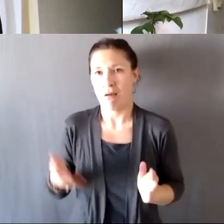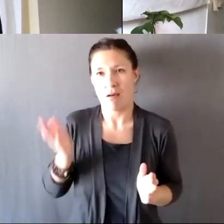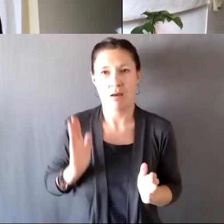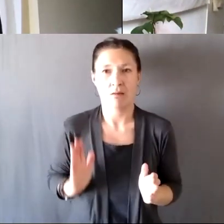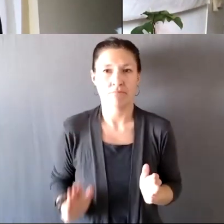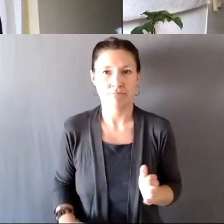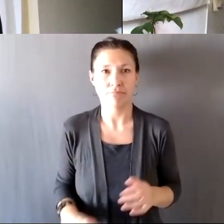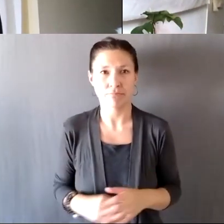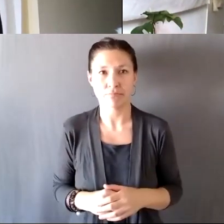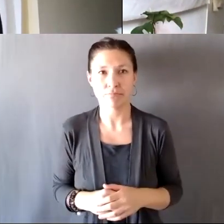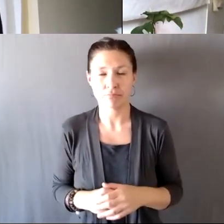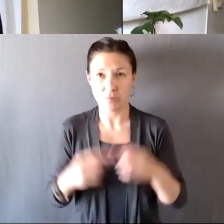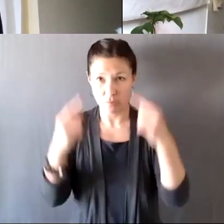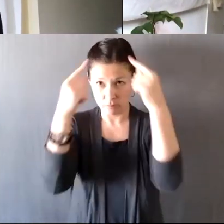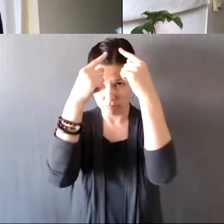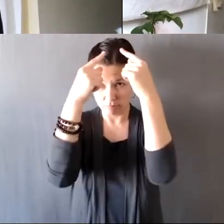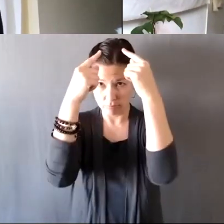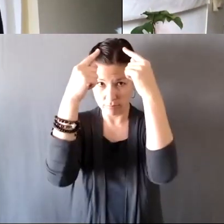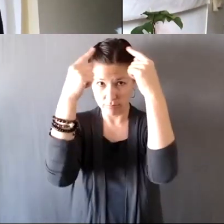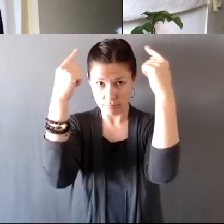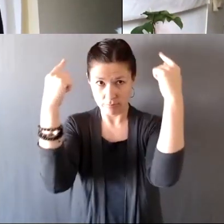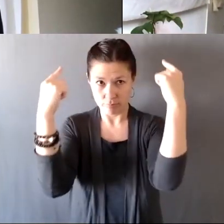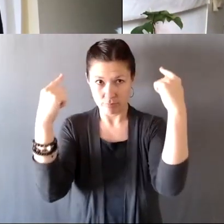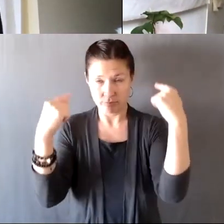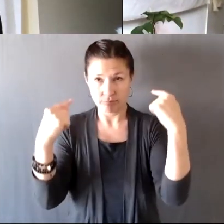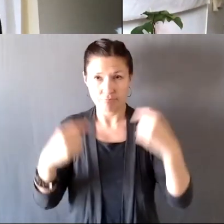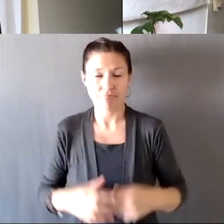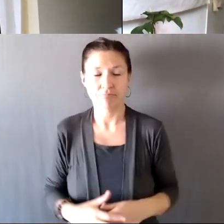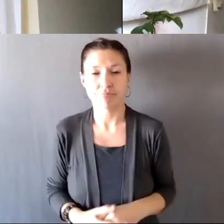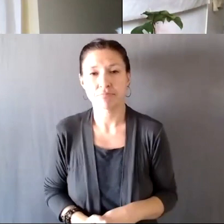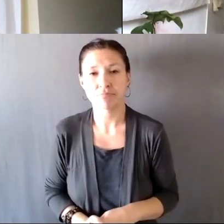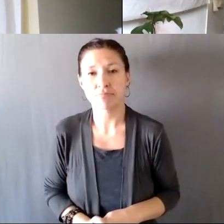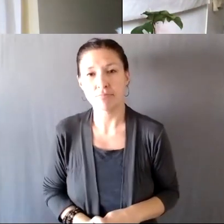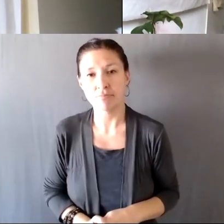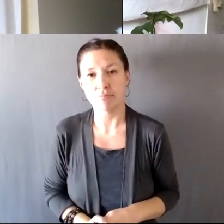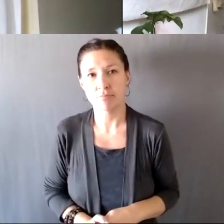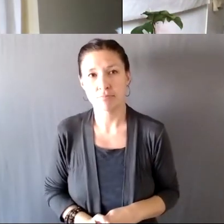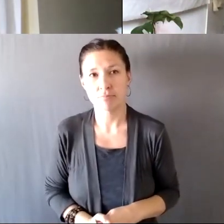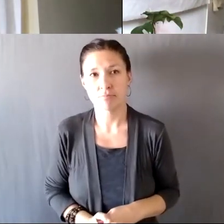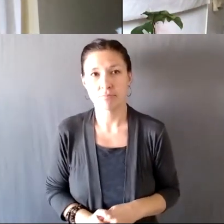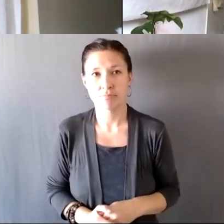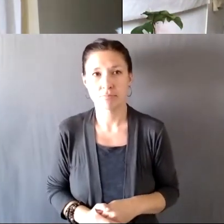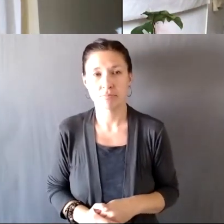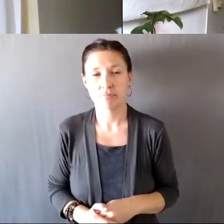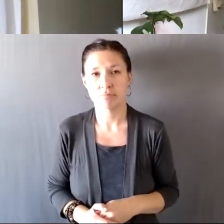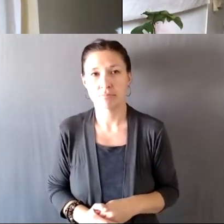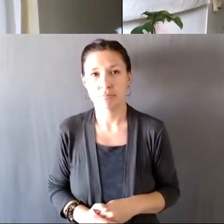top, cascading down over your ears,